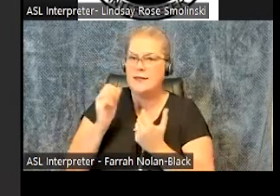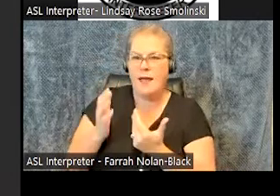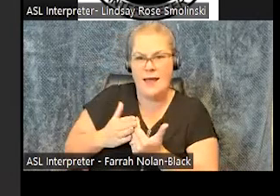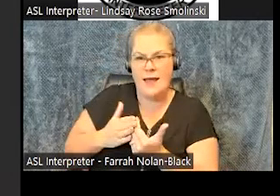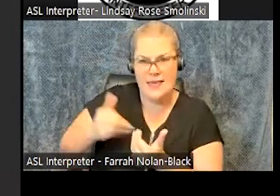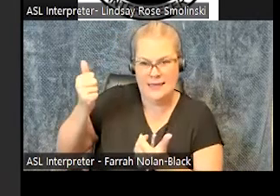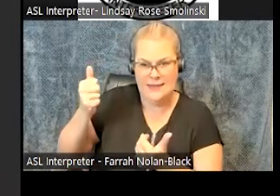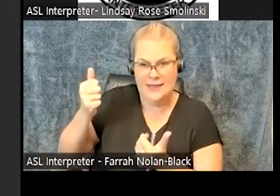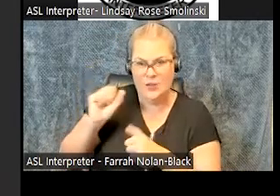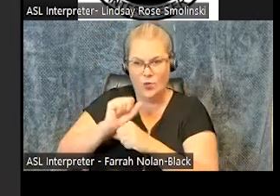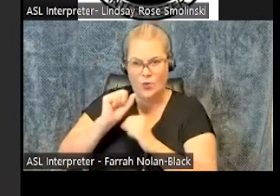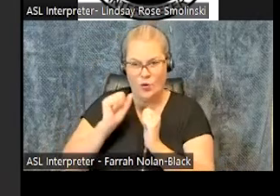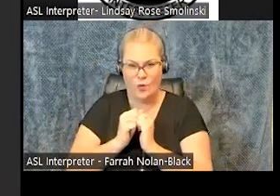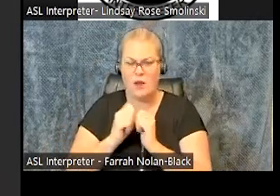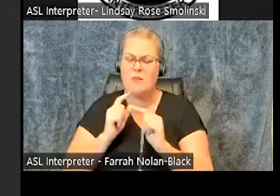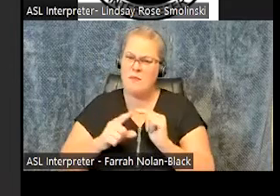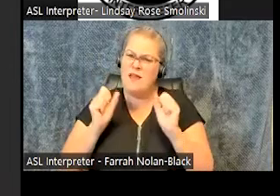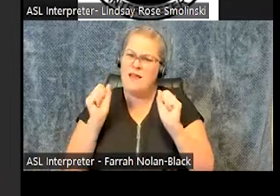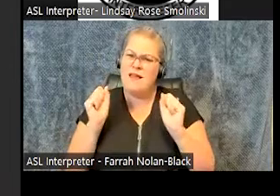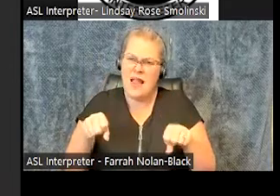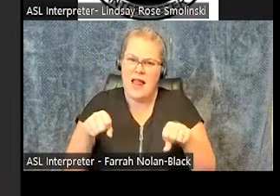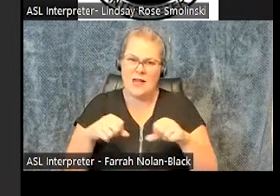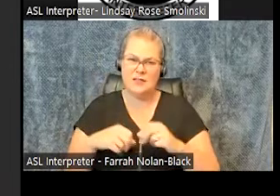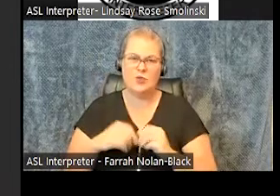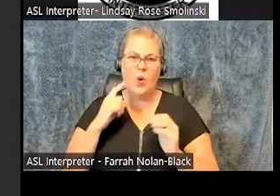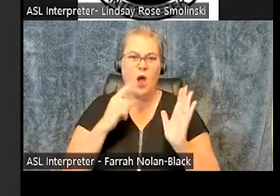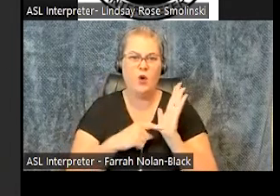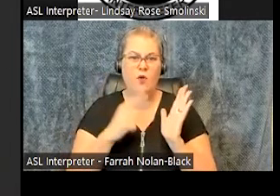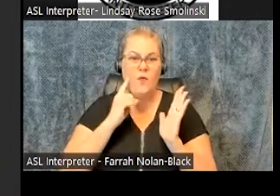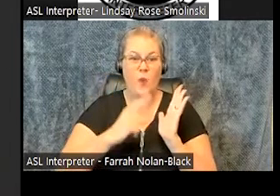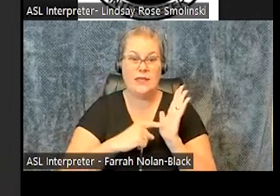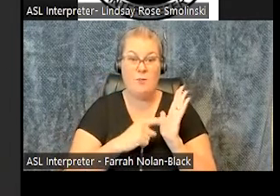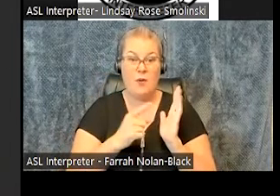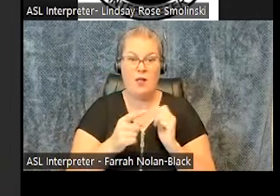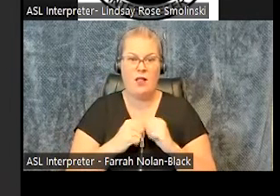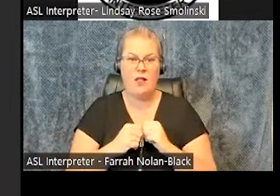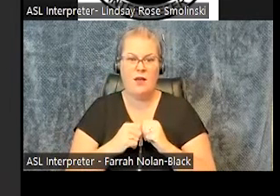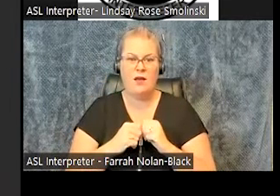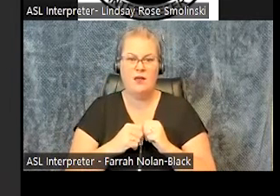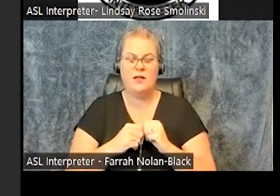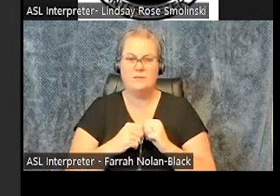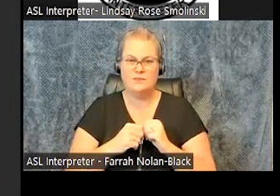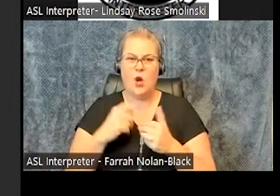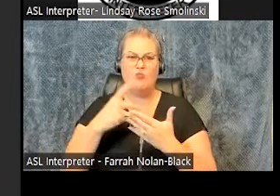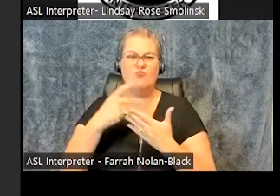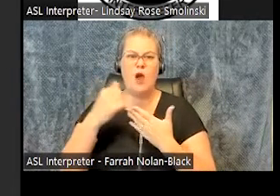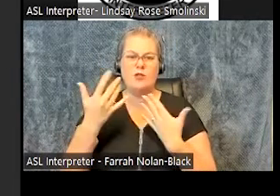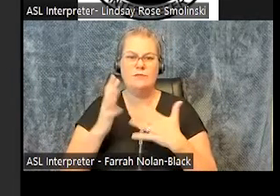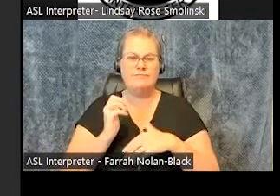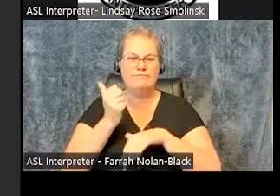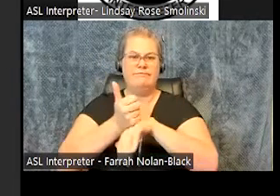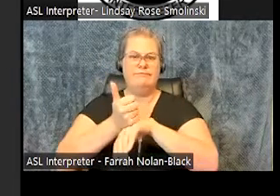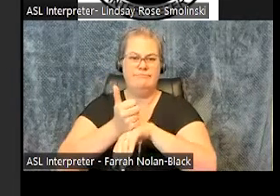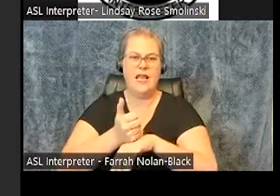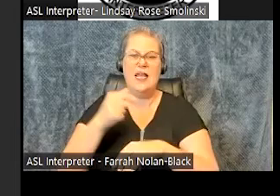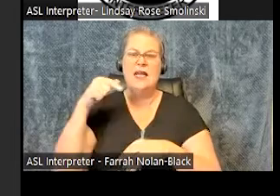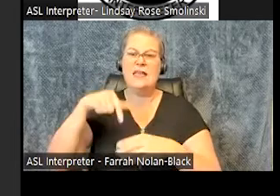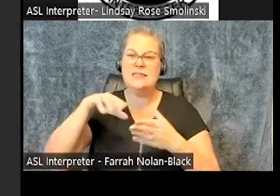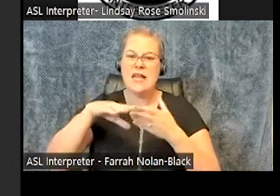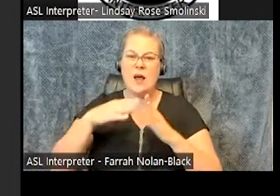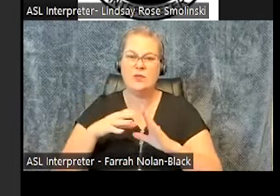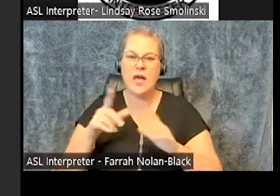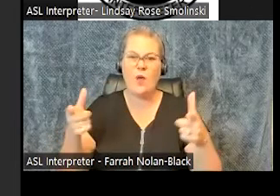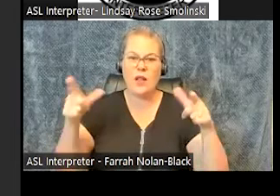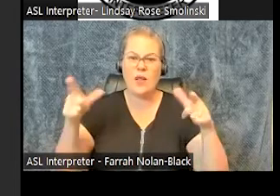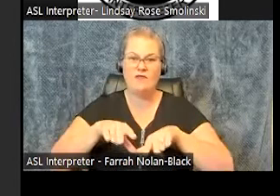with, though I'll show you an example of a project we have installed in downtown Livermore at Quest Science